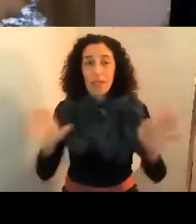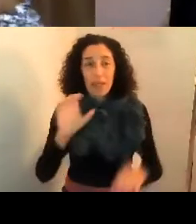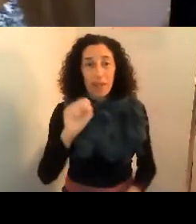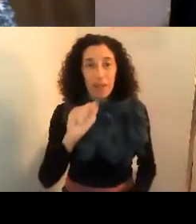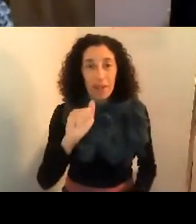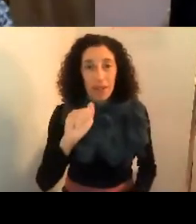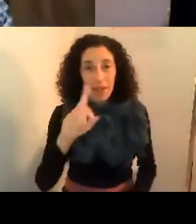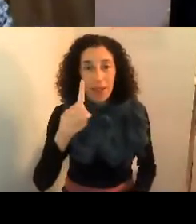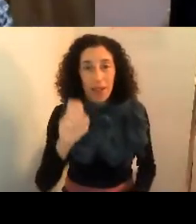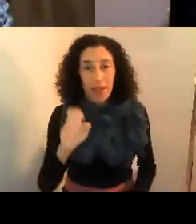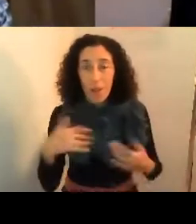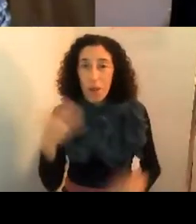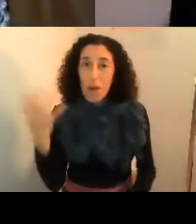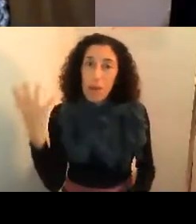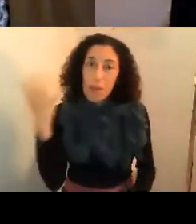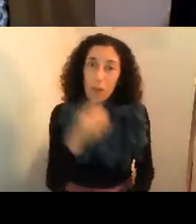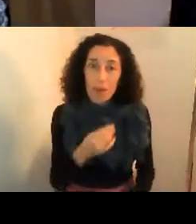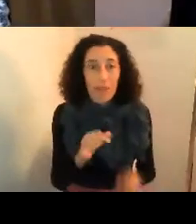it beautifully today.